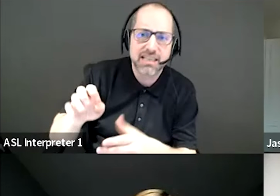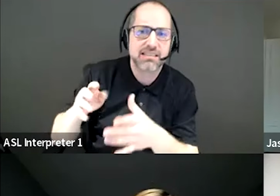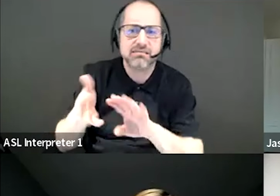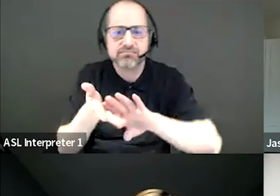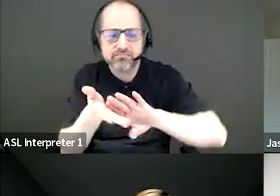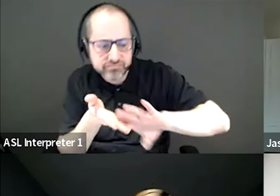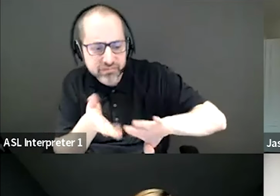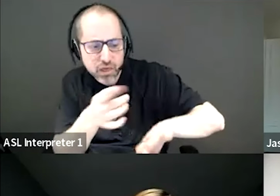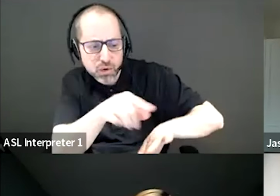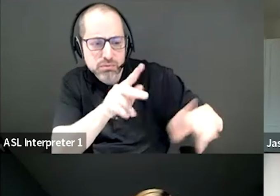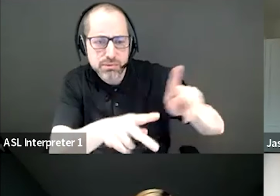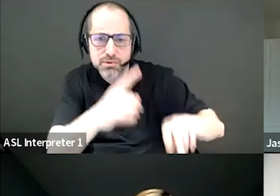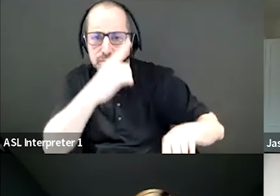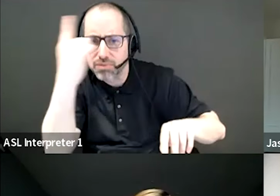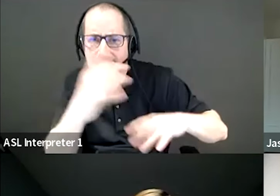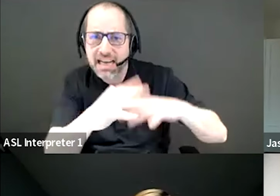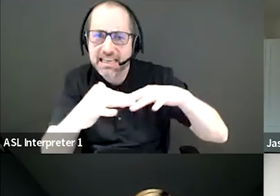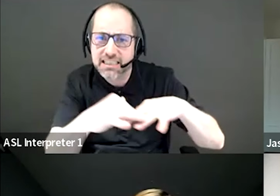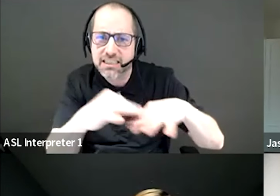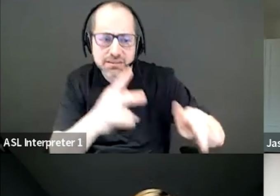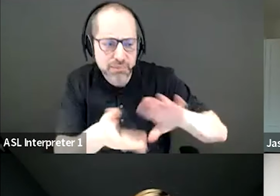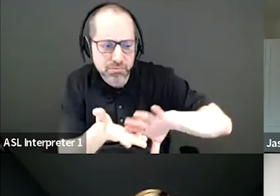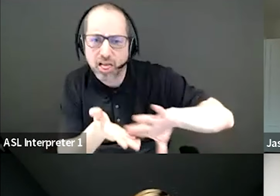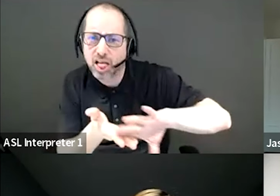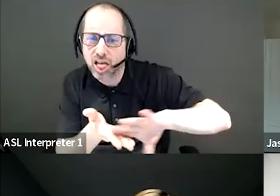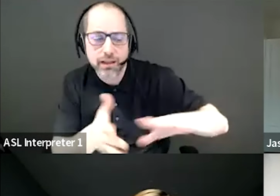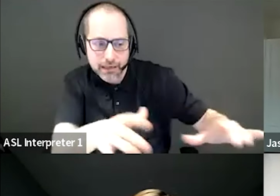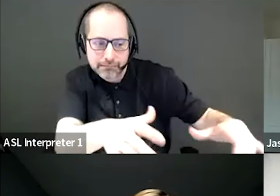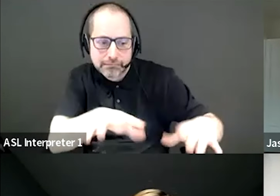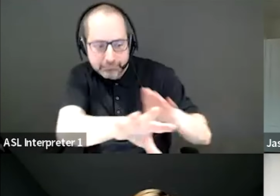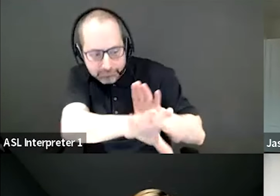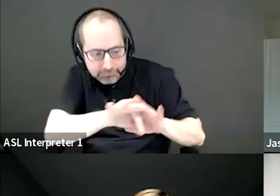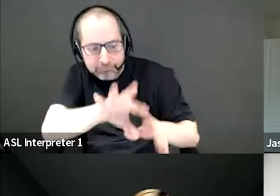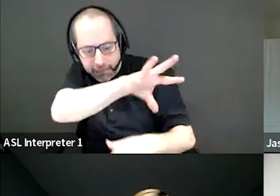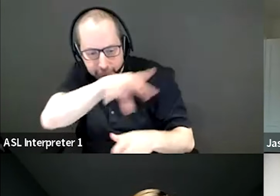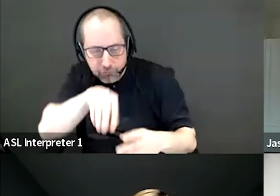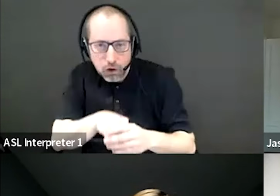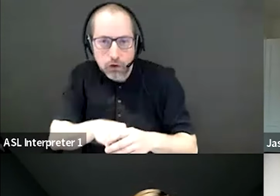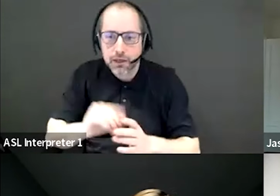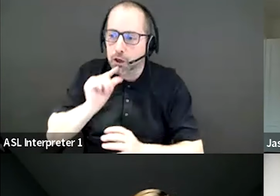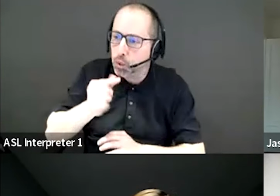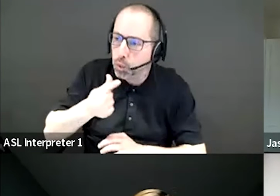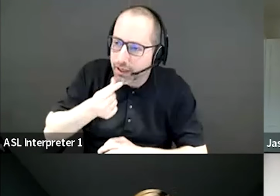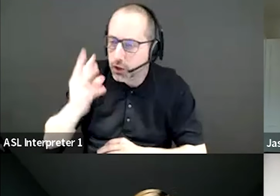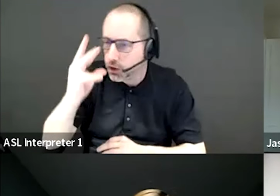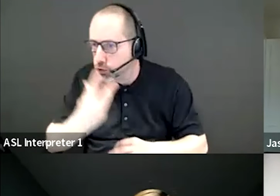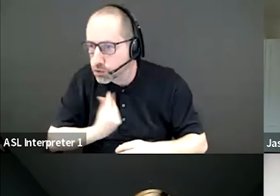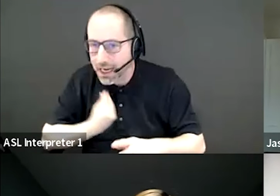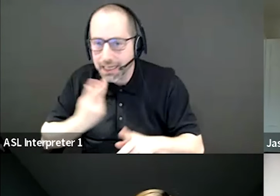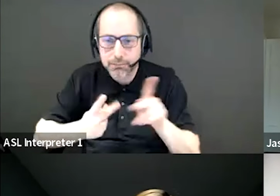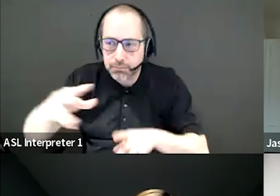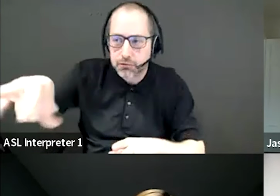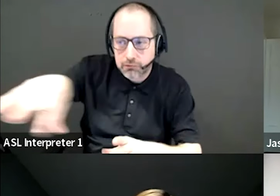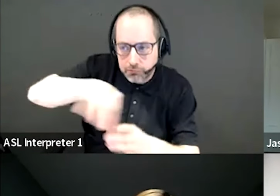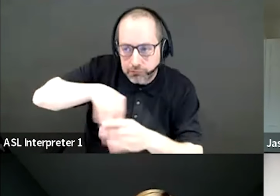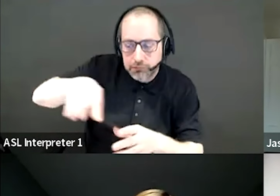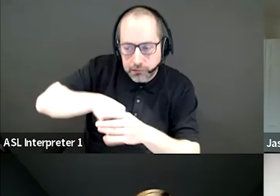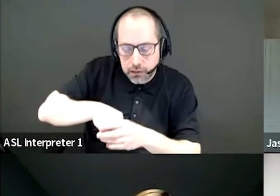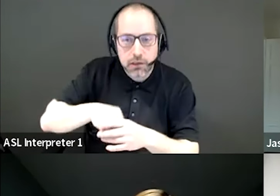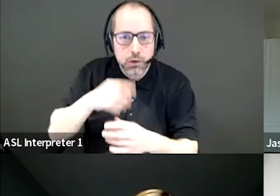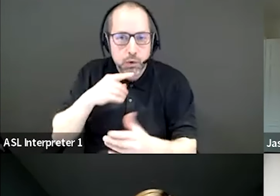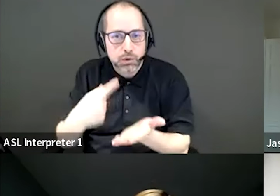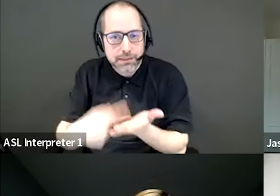people in our communities were represented that way too, making sure queer and trans folks were part of the conversation, not only to talk about queer and trans communities,